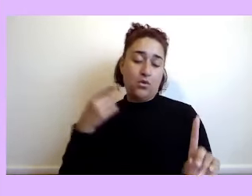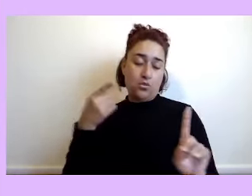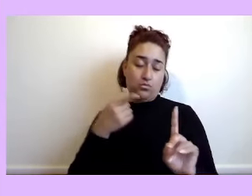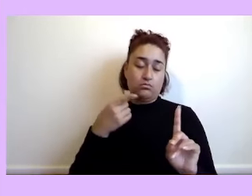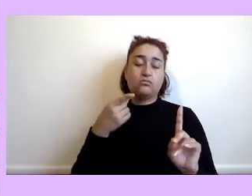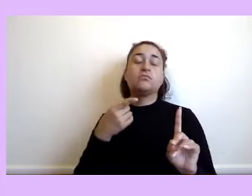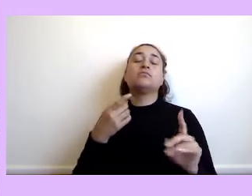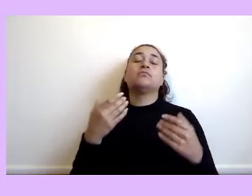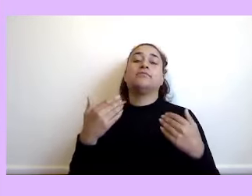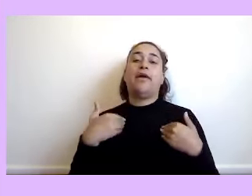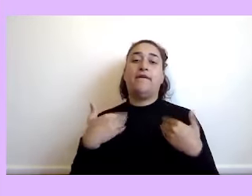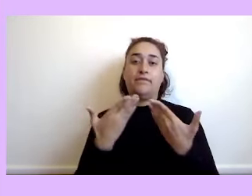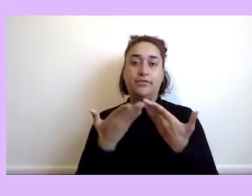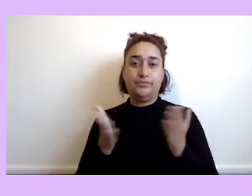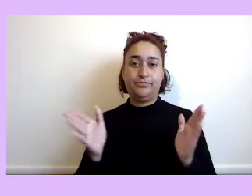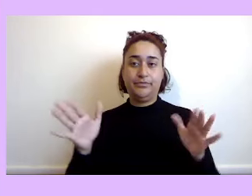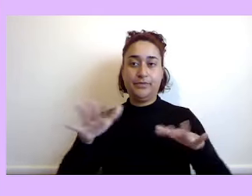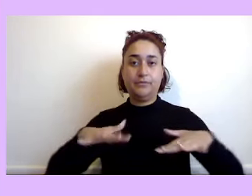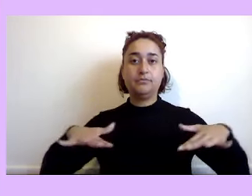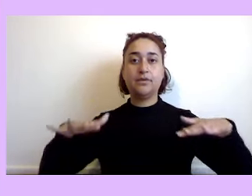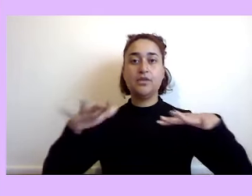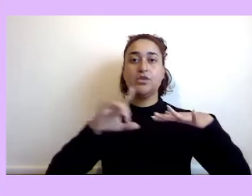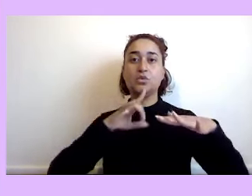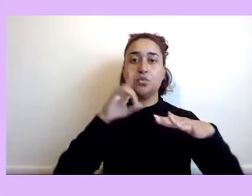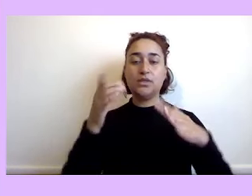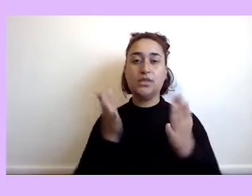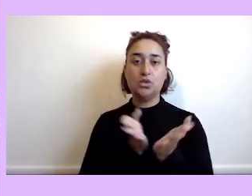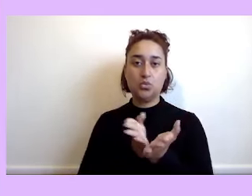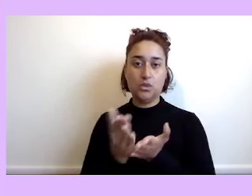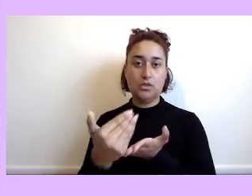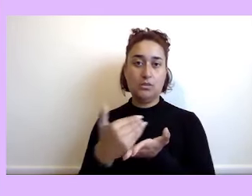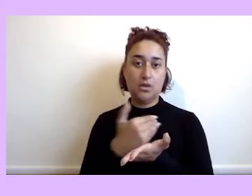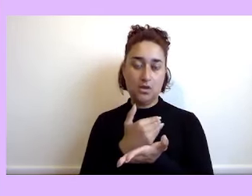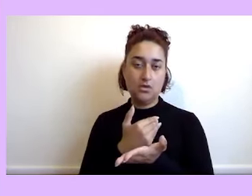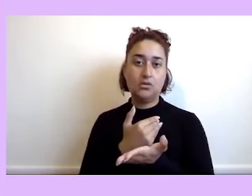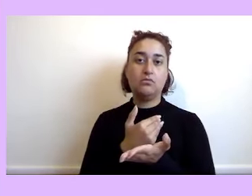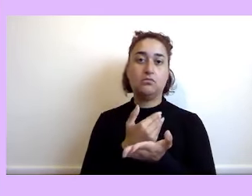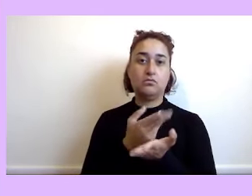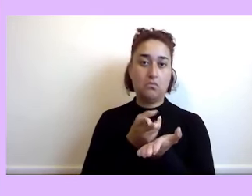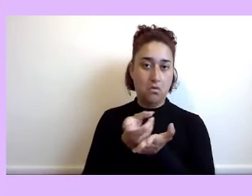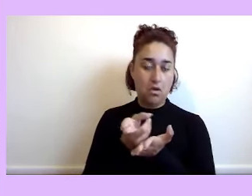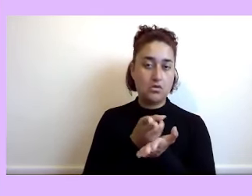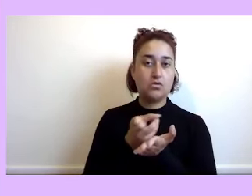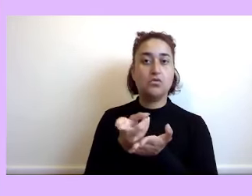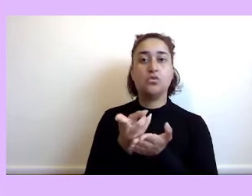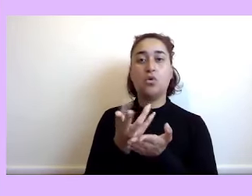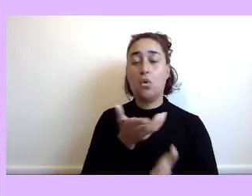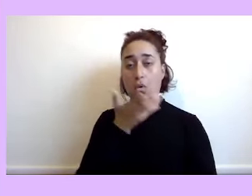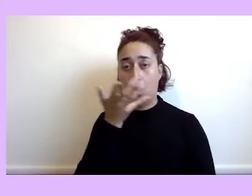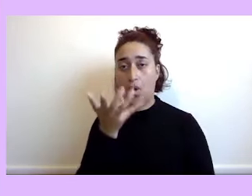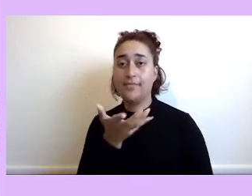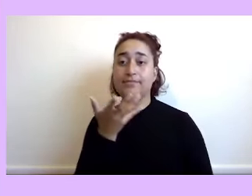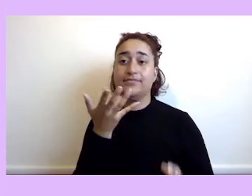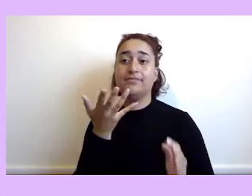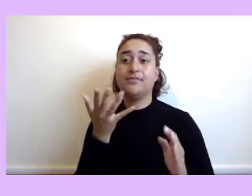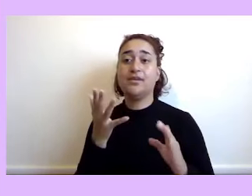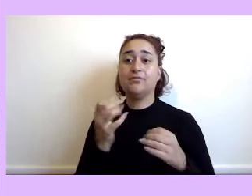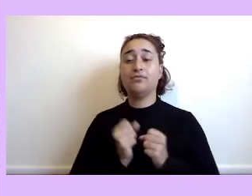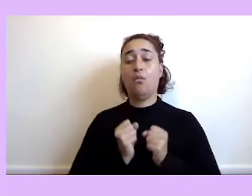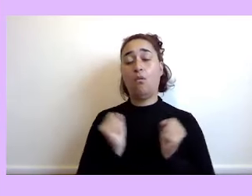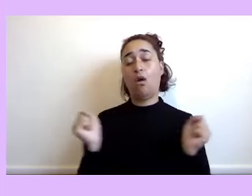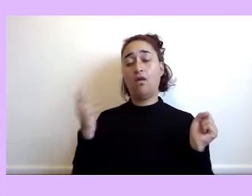hold a space that is really transparent and warm and open-hearted for us